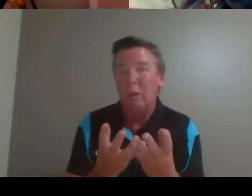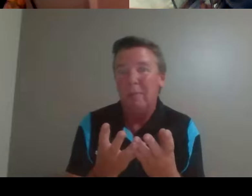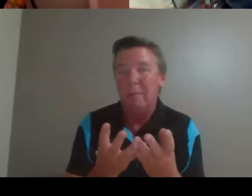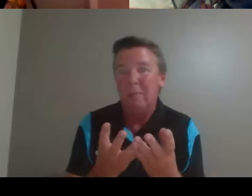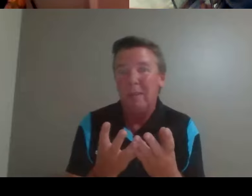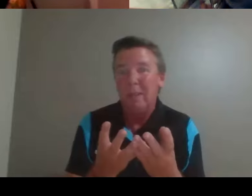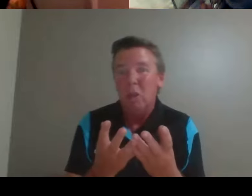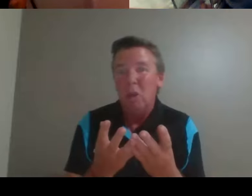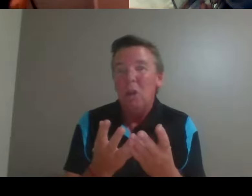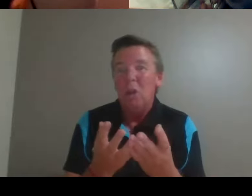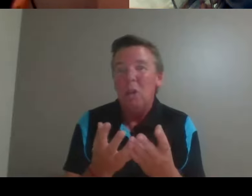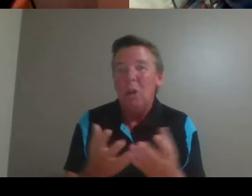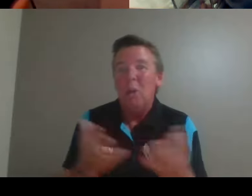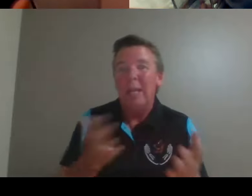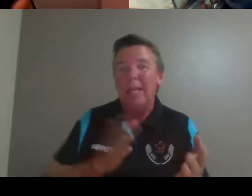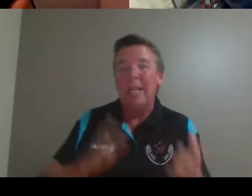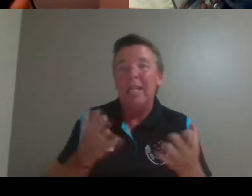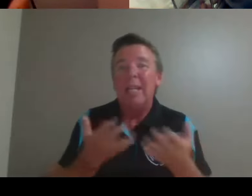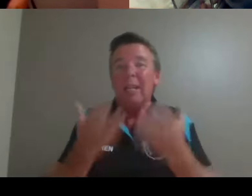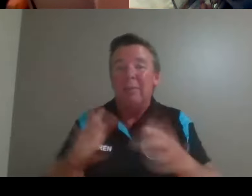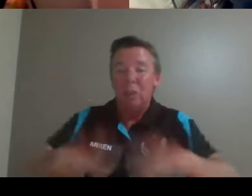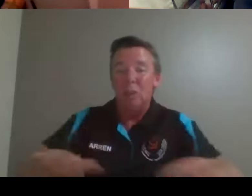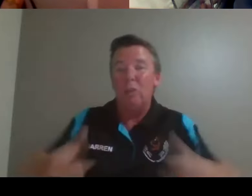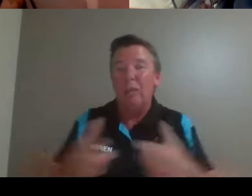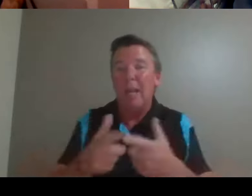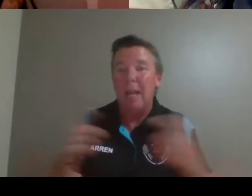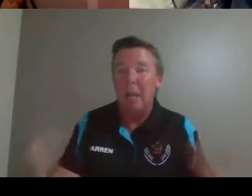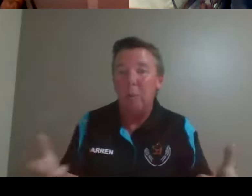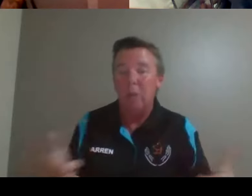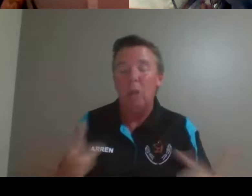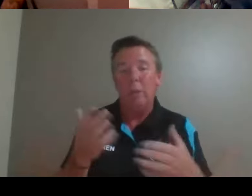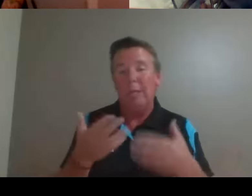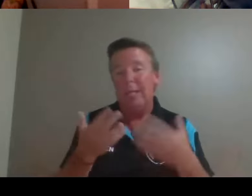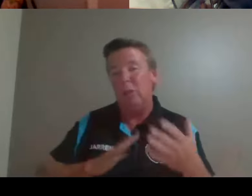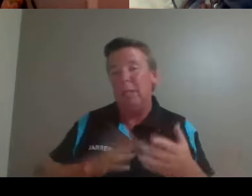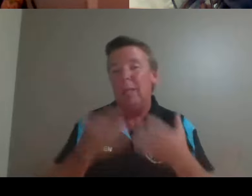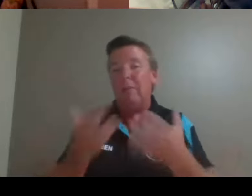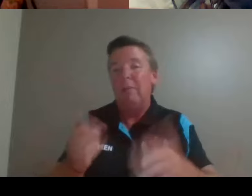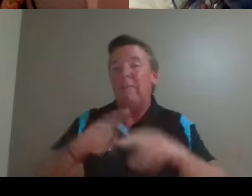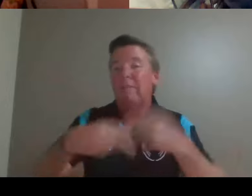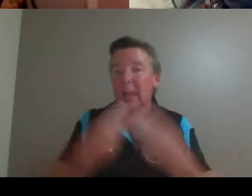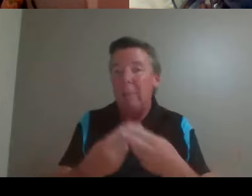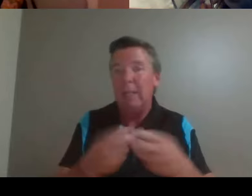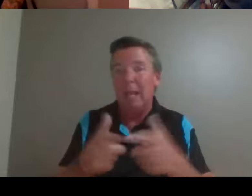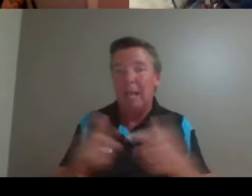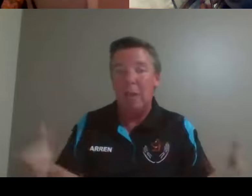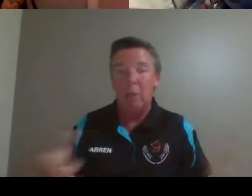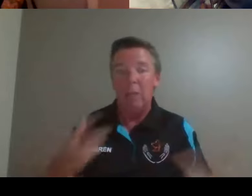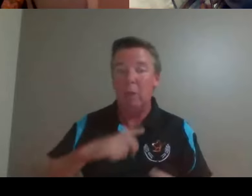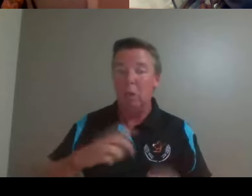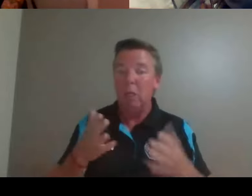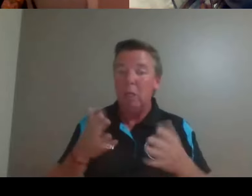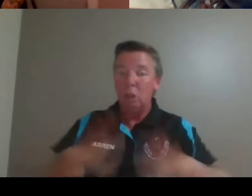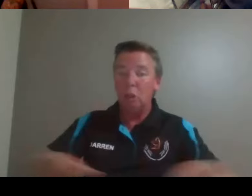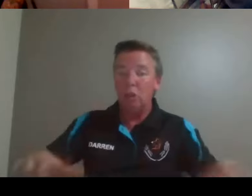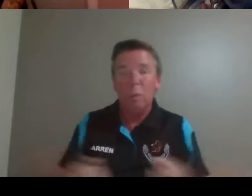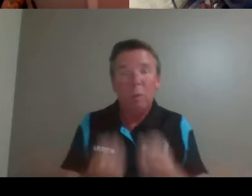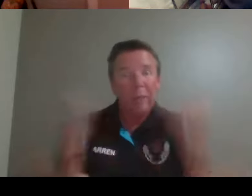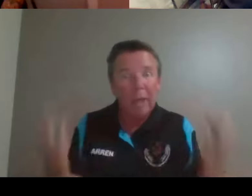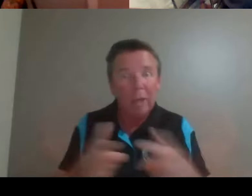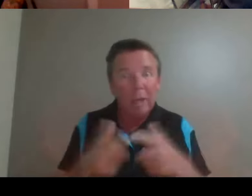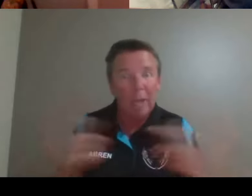world. So we need to give the children a language. We need to give the families a language, because